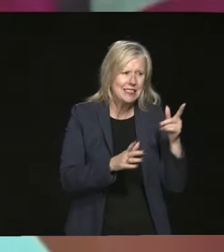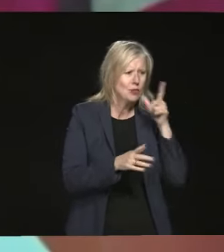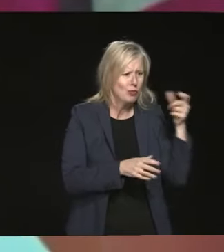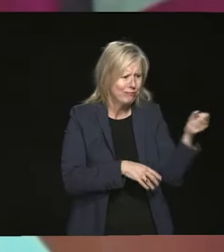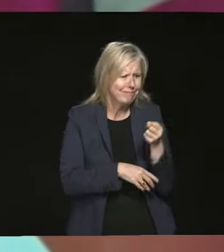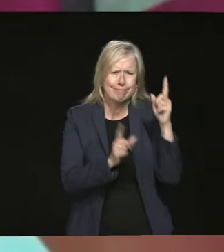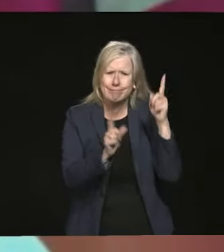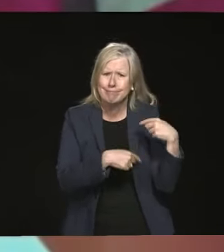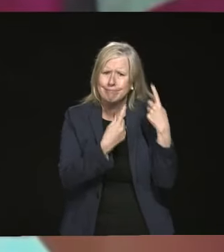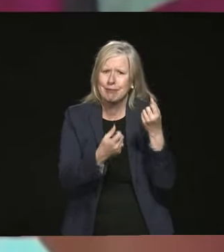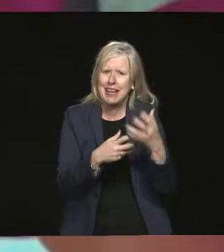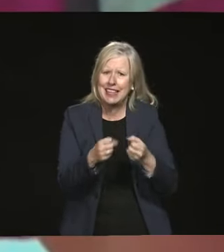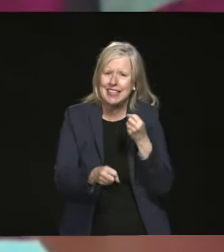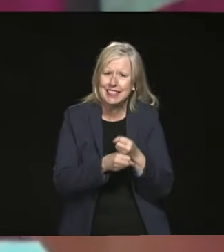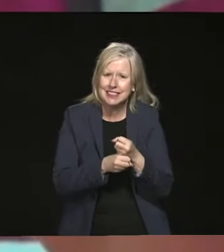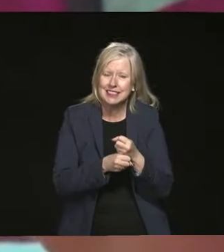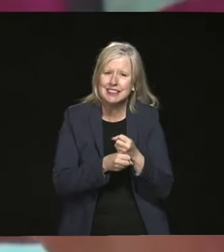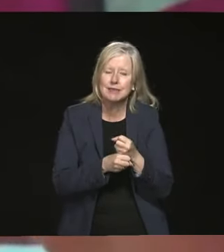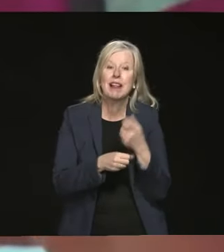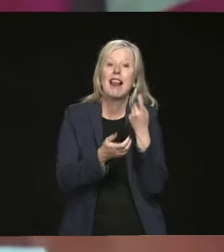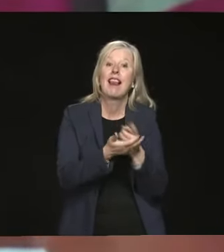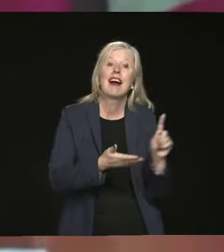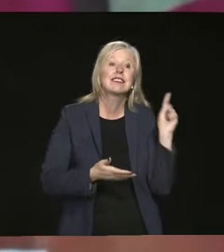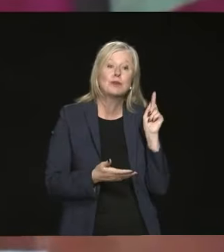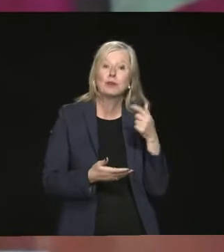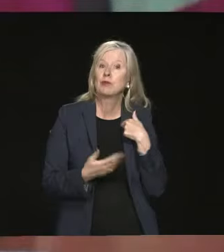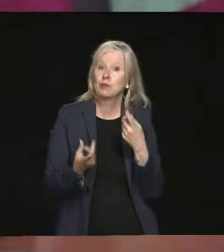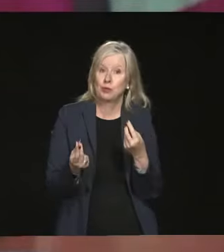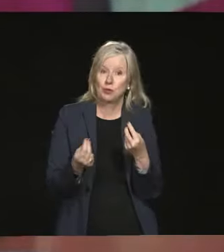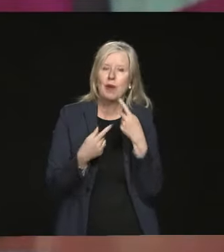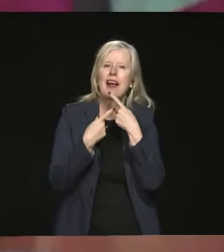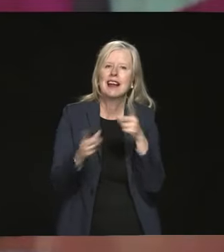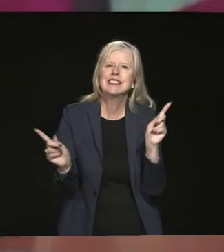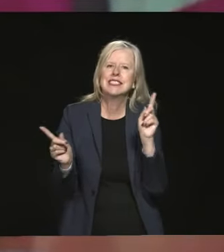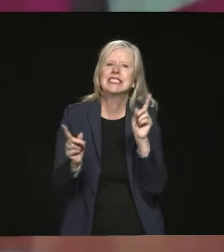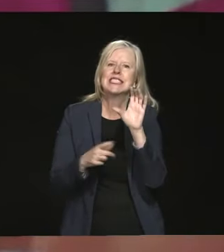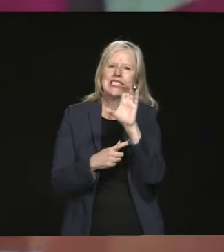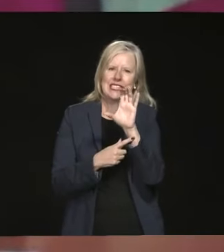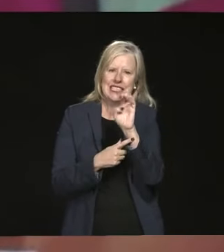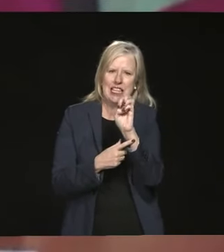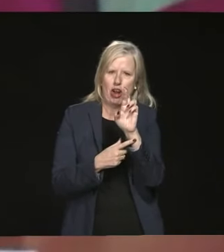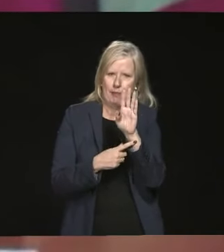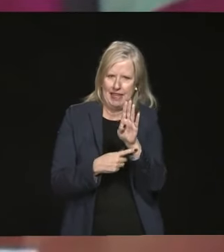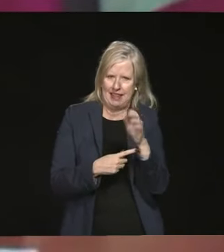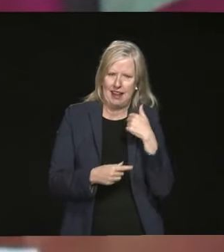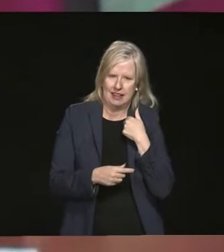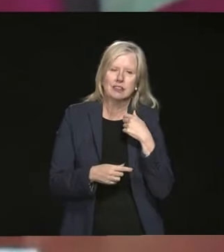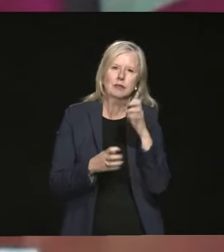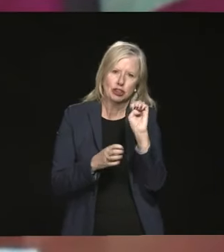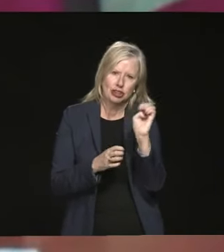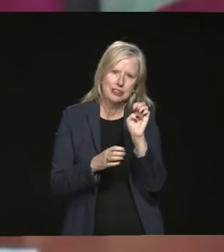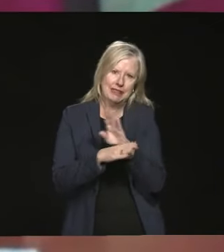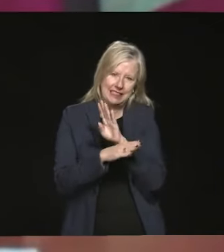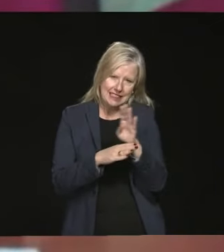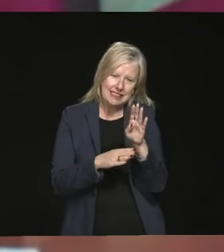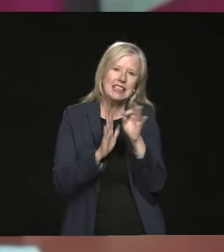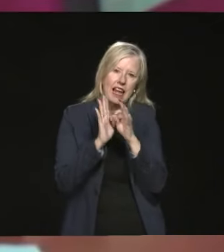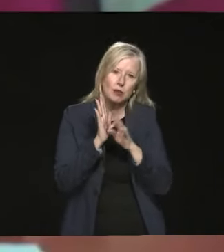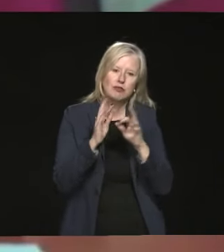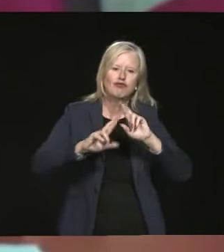week, we launched the Canada Emergency Business Account, which is offering interest-free loans of up